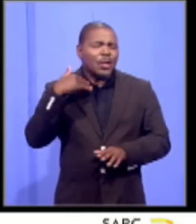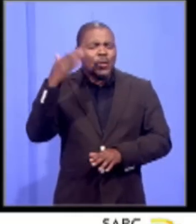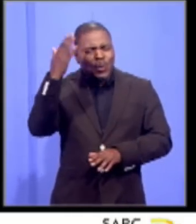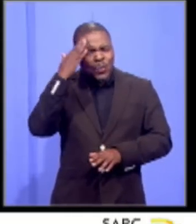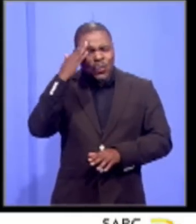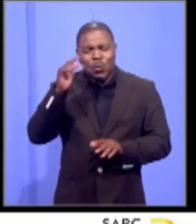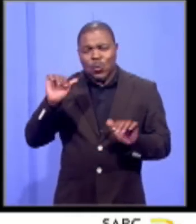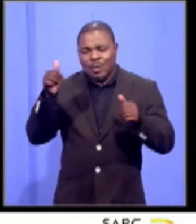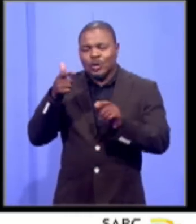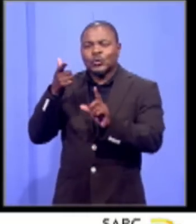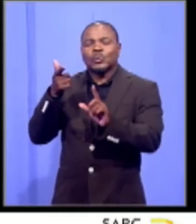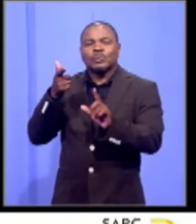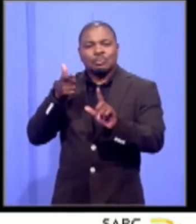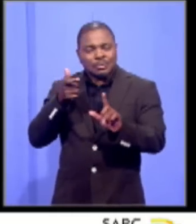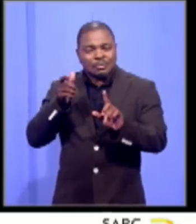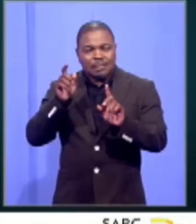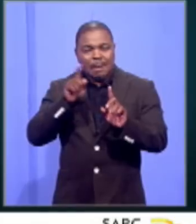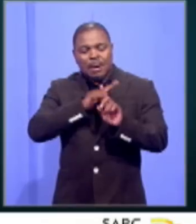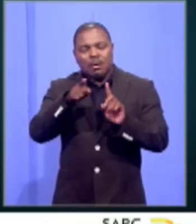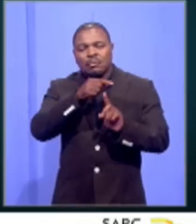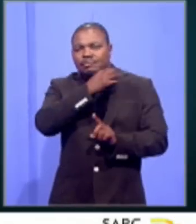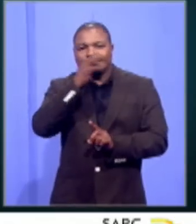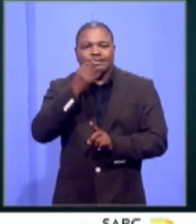dirilego eupša ba homotše